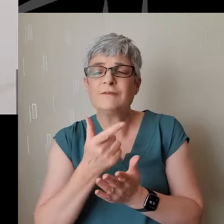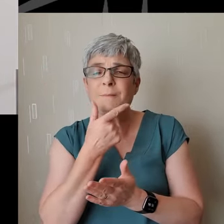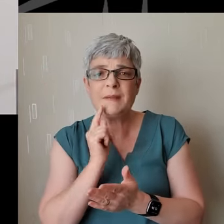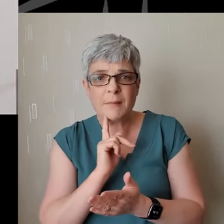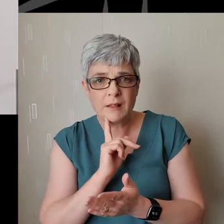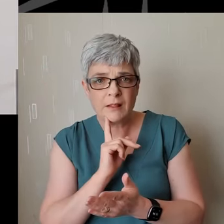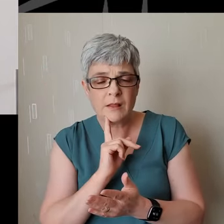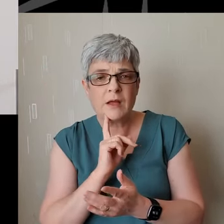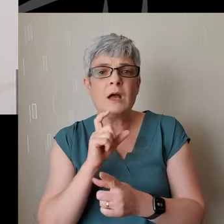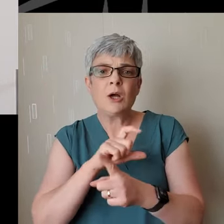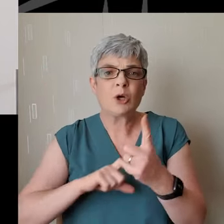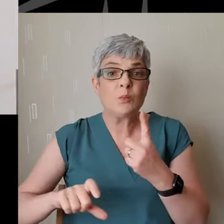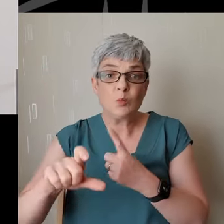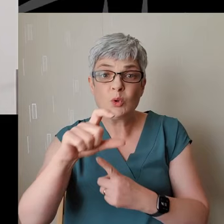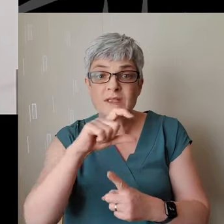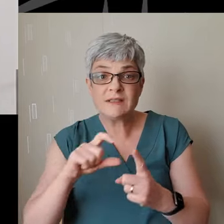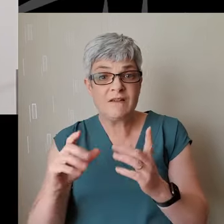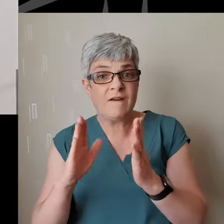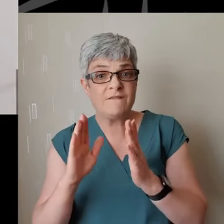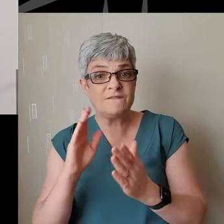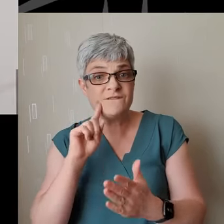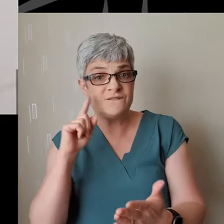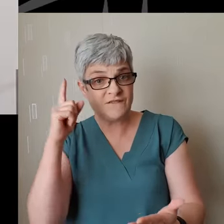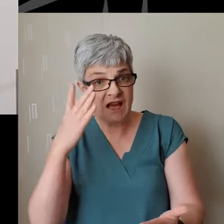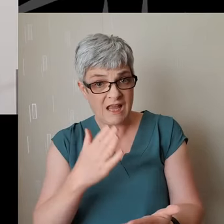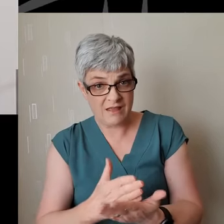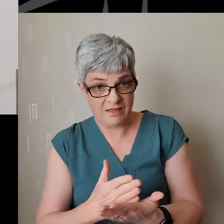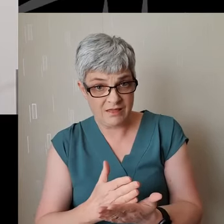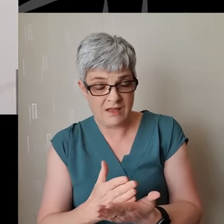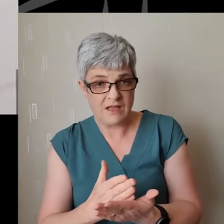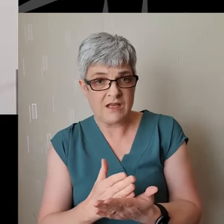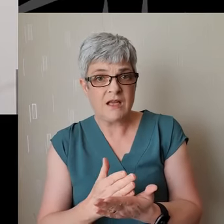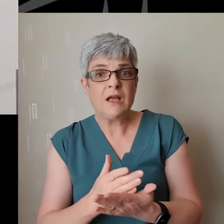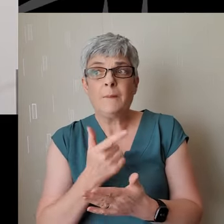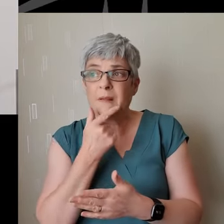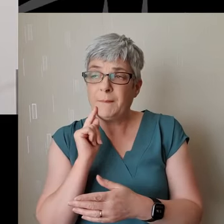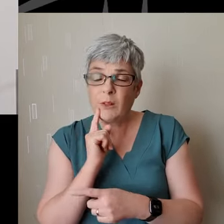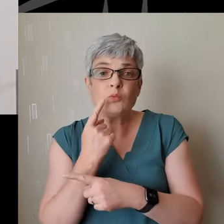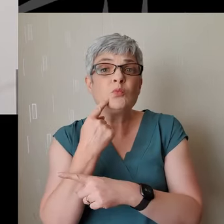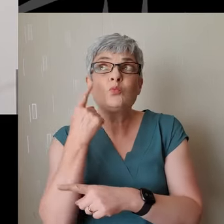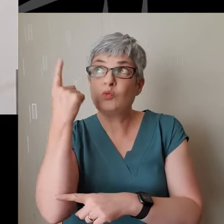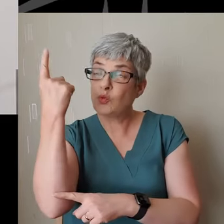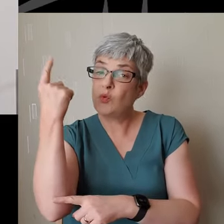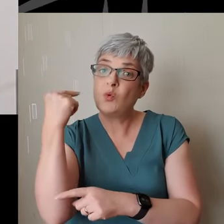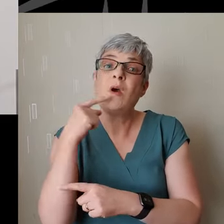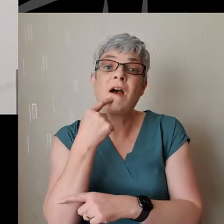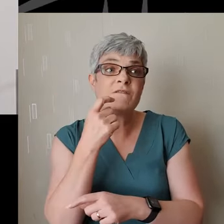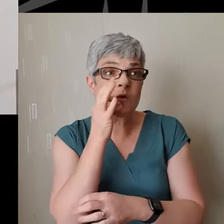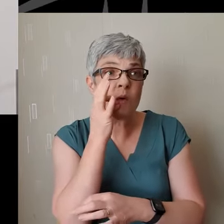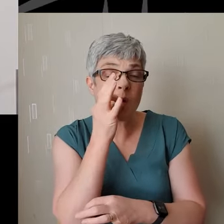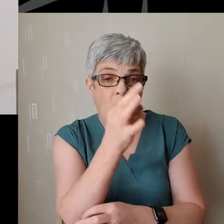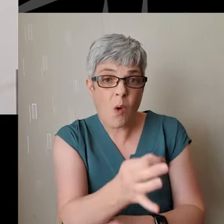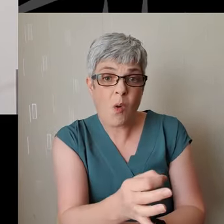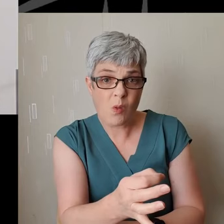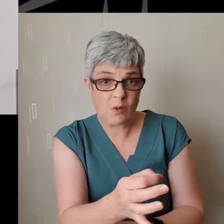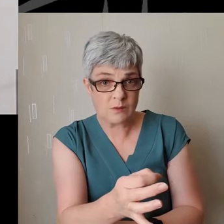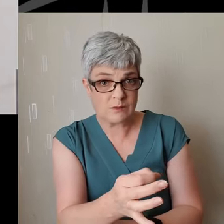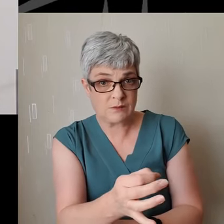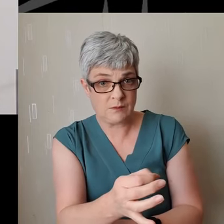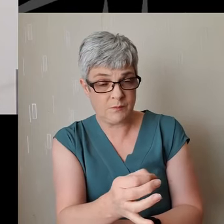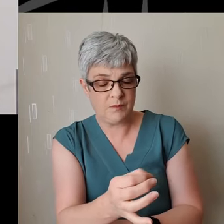of faith, as part of those whom you have called together. And indeed, we come